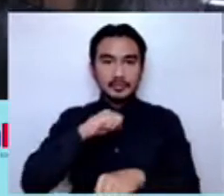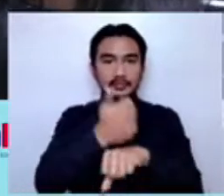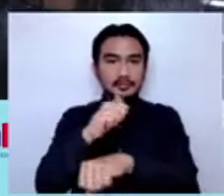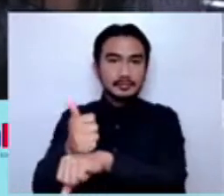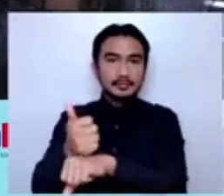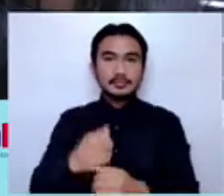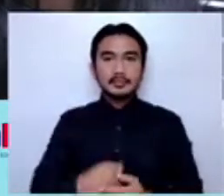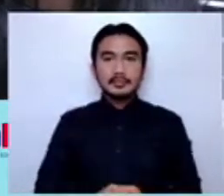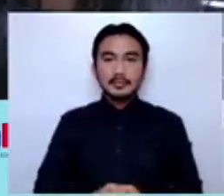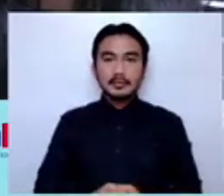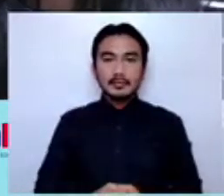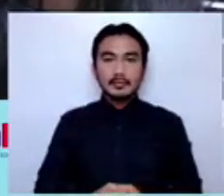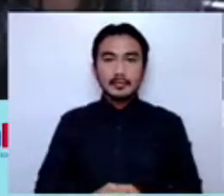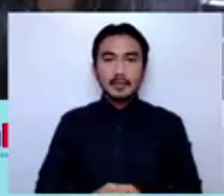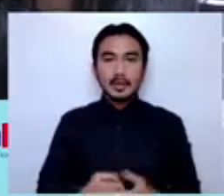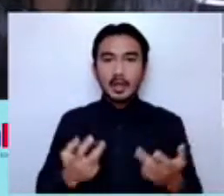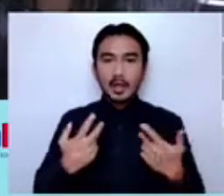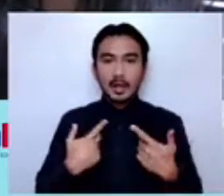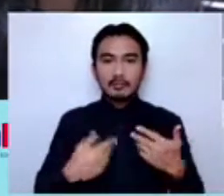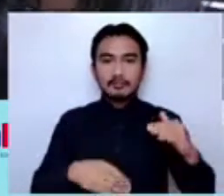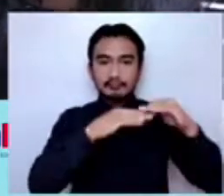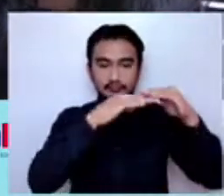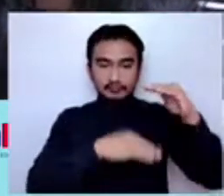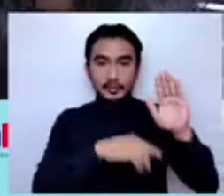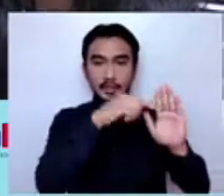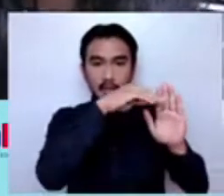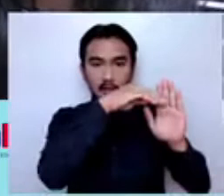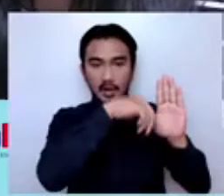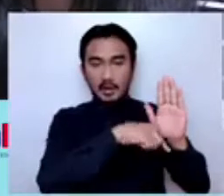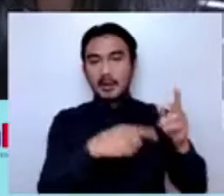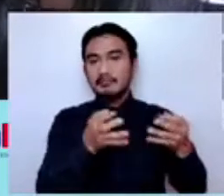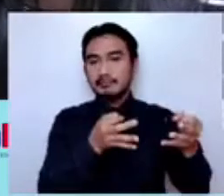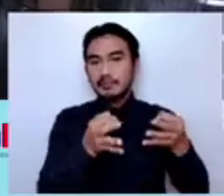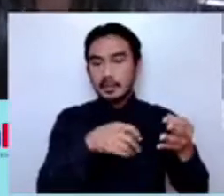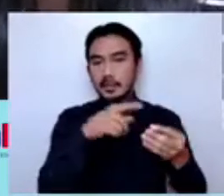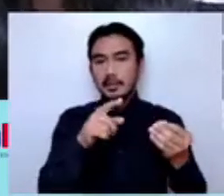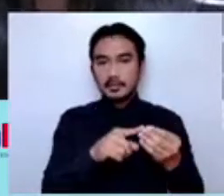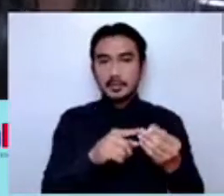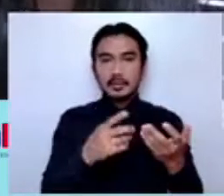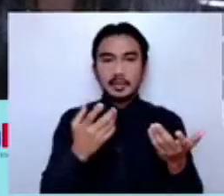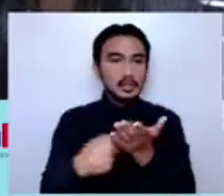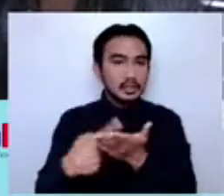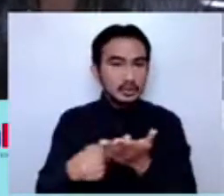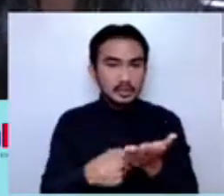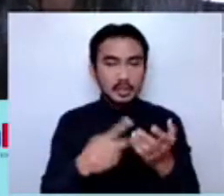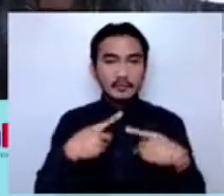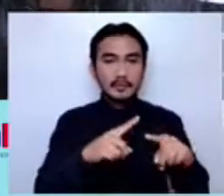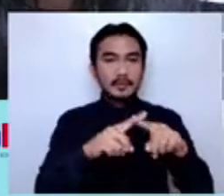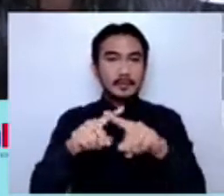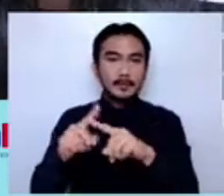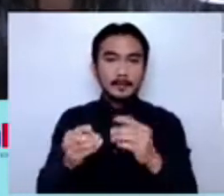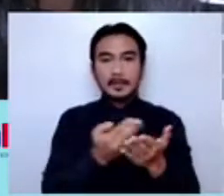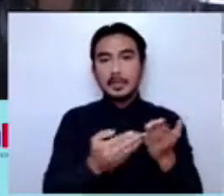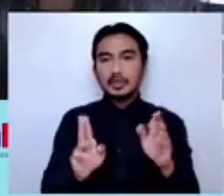Specifically, below are the following objectives for this episode. So again, first, we will discuss the different tools that are available which